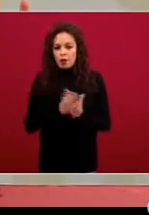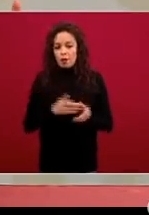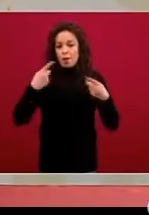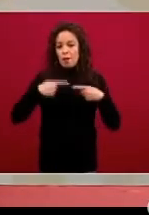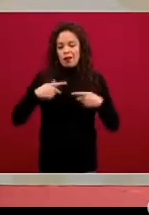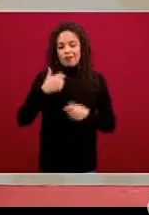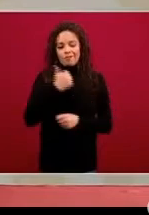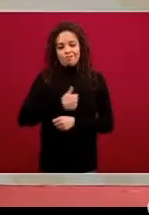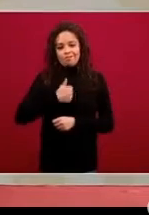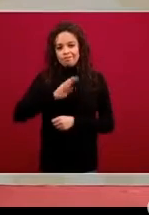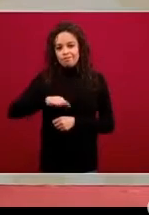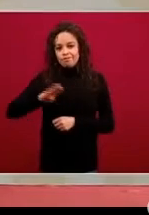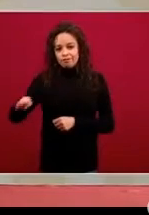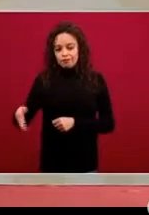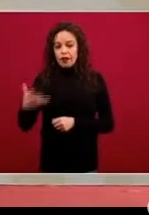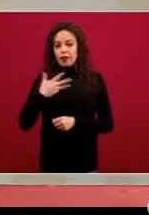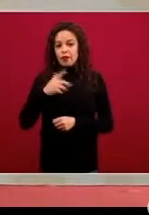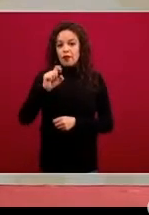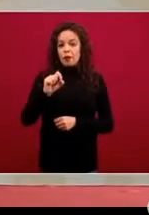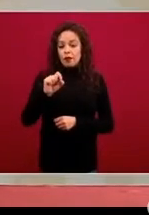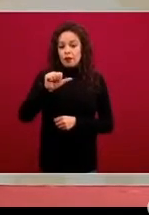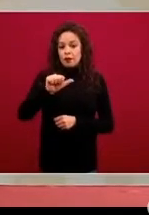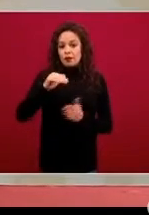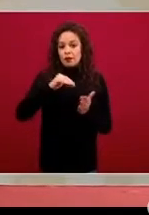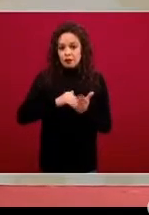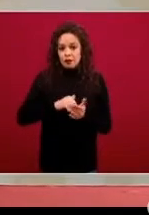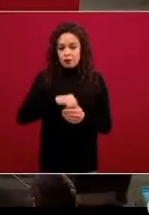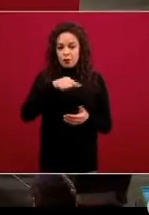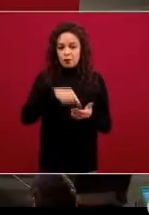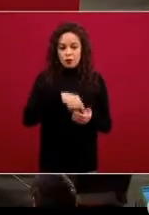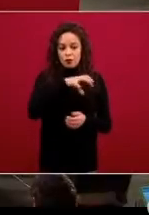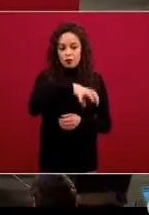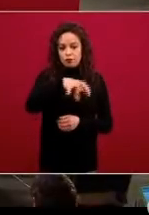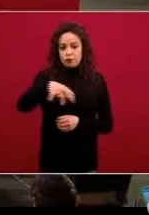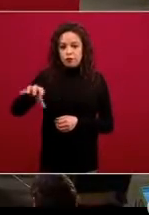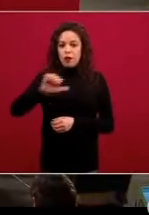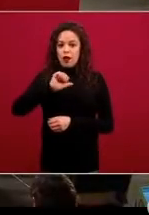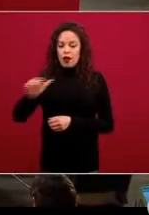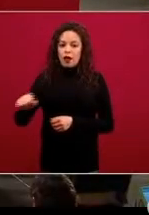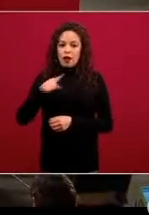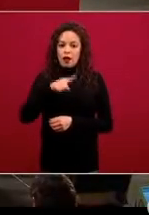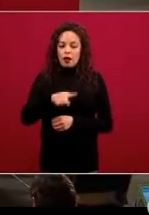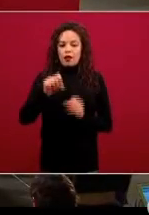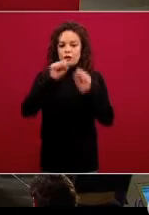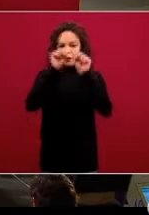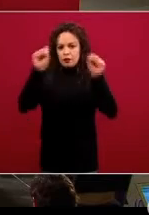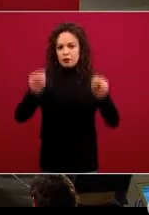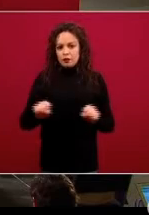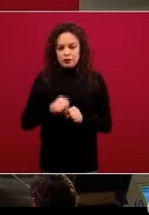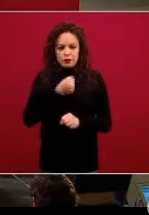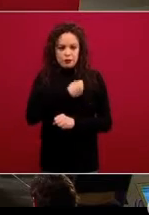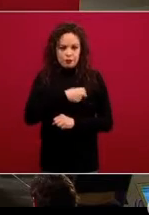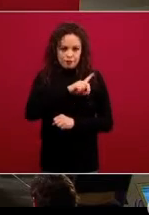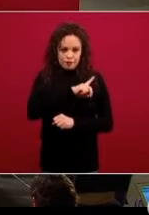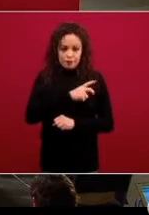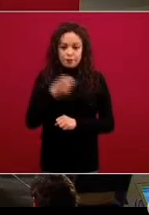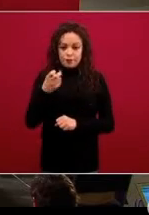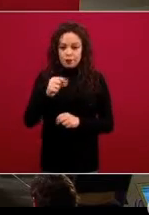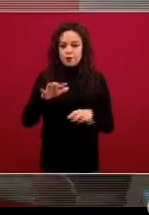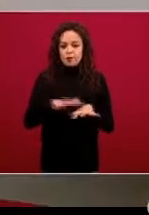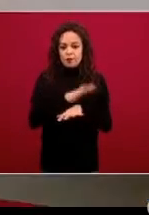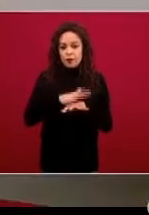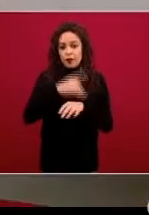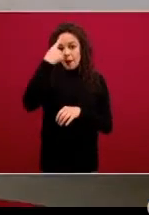26,000 units at those hospitals. So we did add an extra level of surveillance